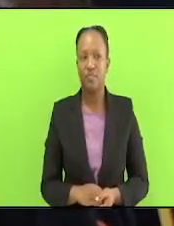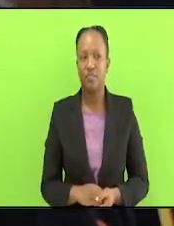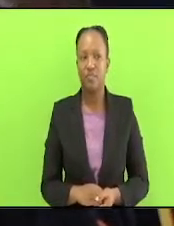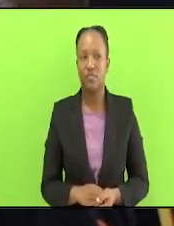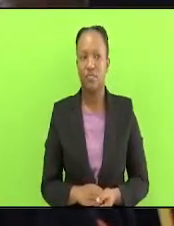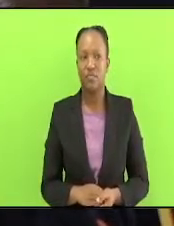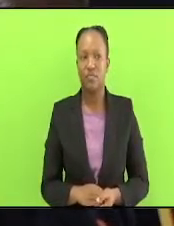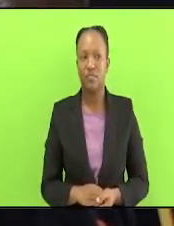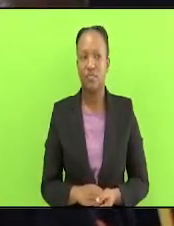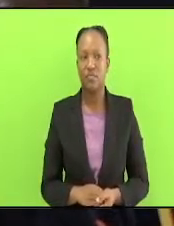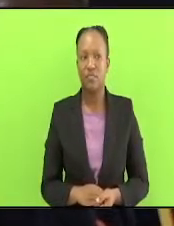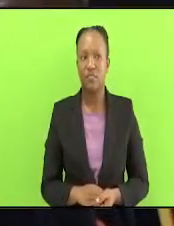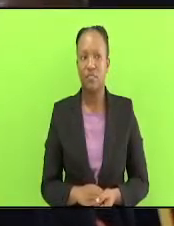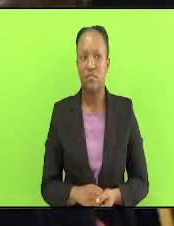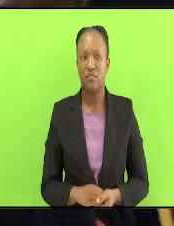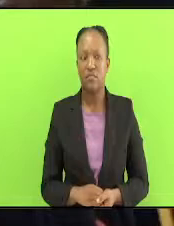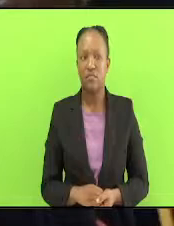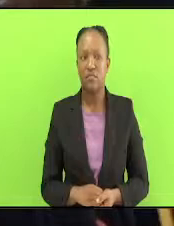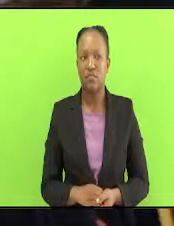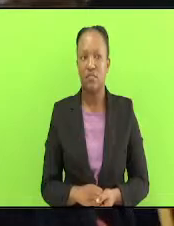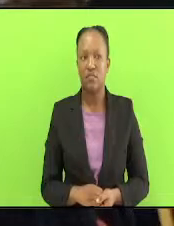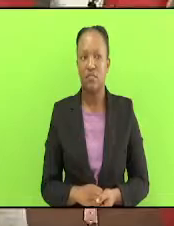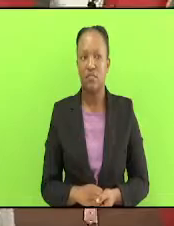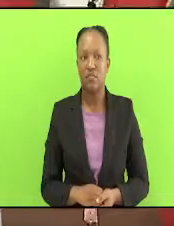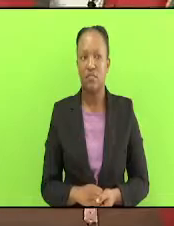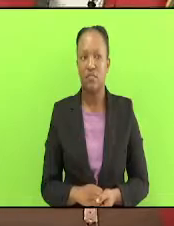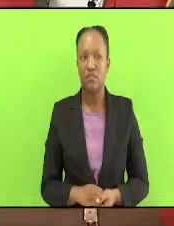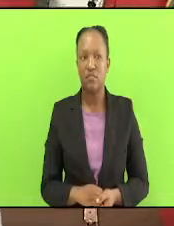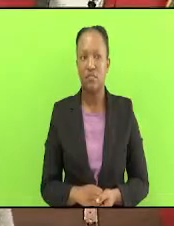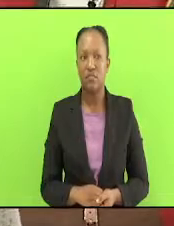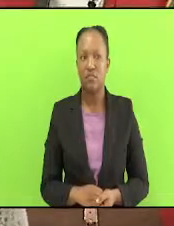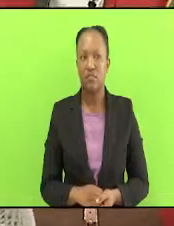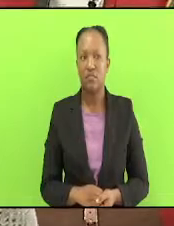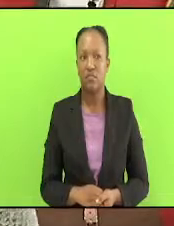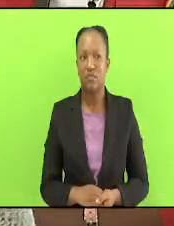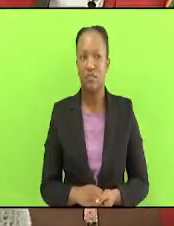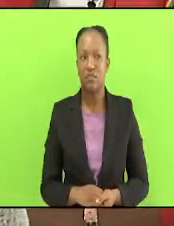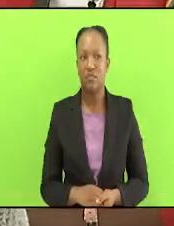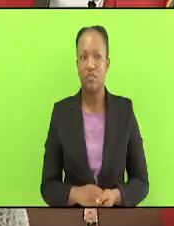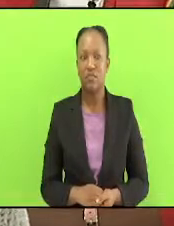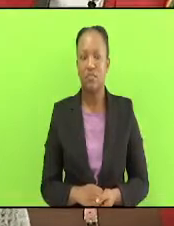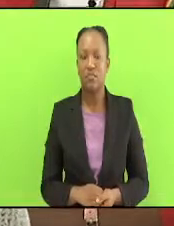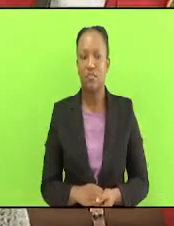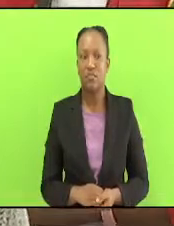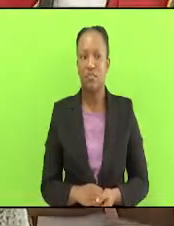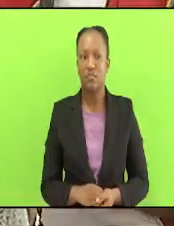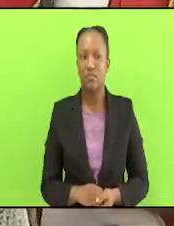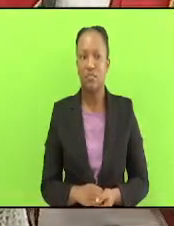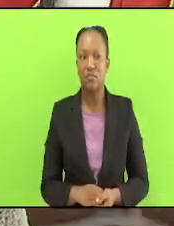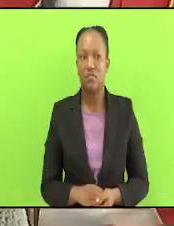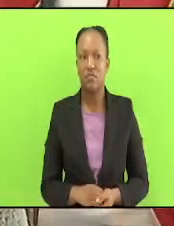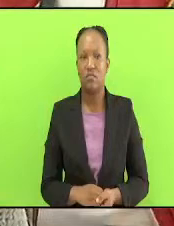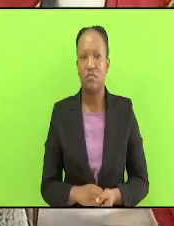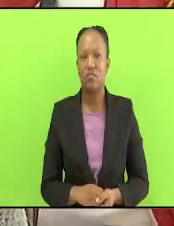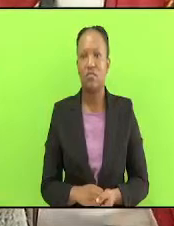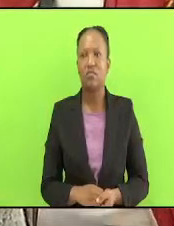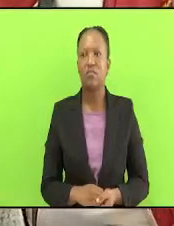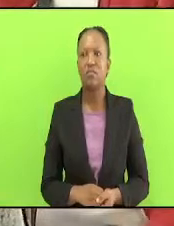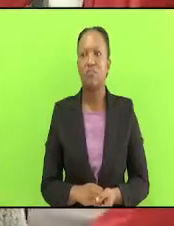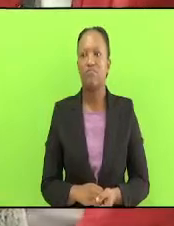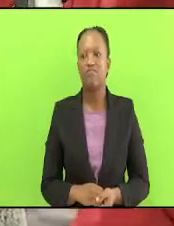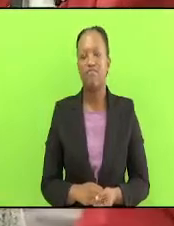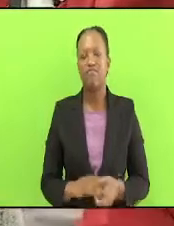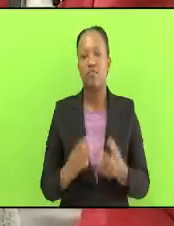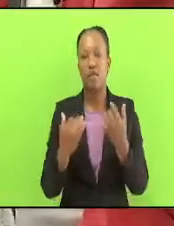gore batho ba tlile mona ba sa itukisetsa go bua ka molao ona o re tlo go shebelang gompieno And what is